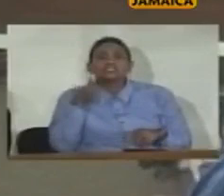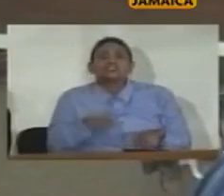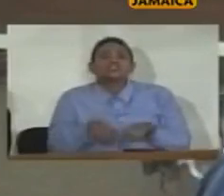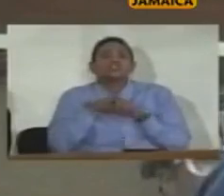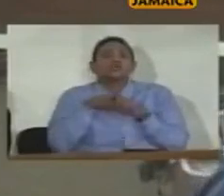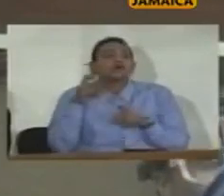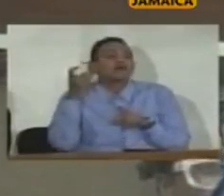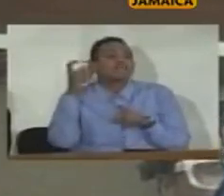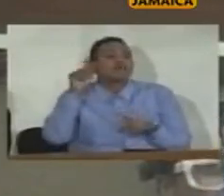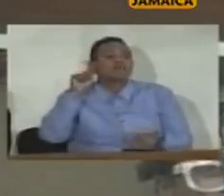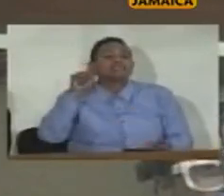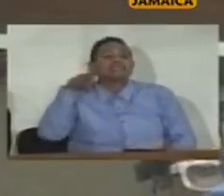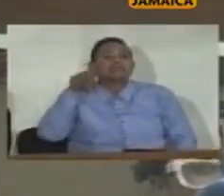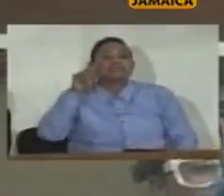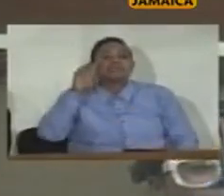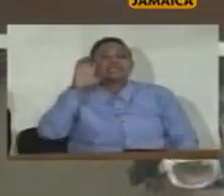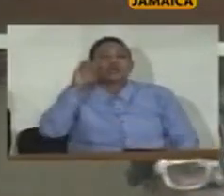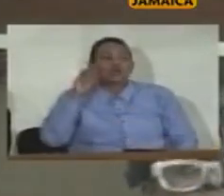from TPDCO